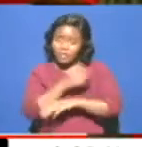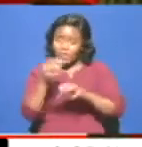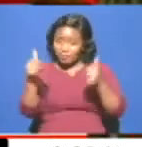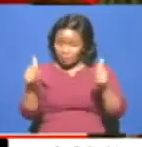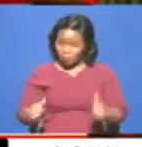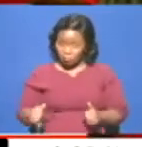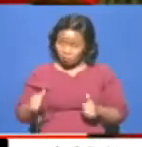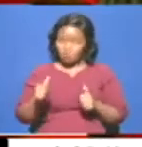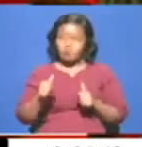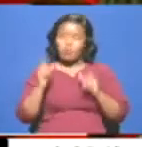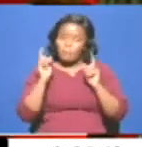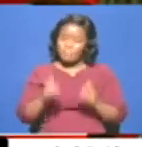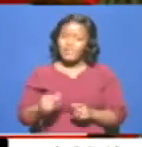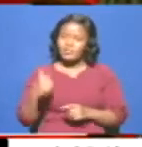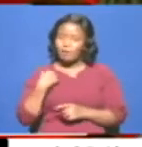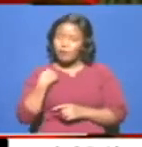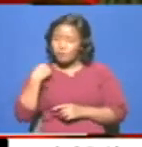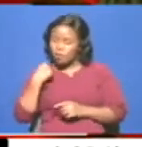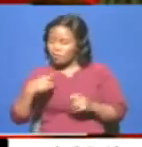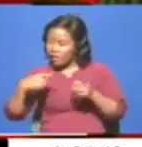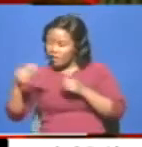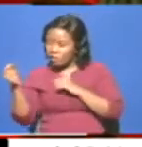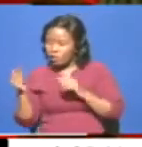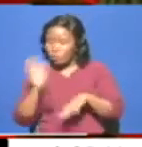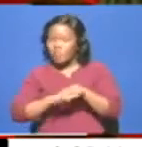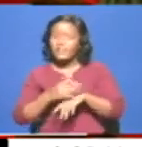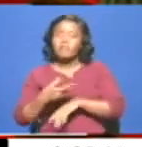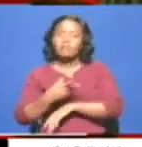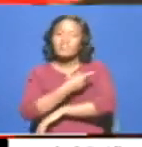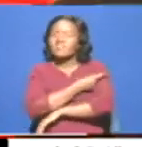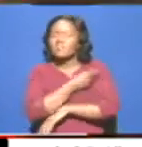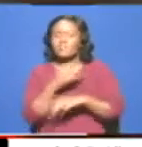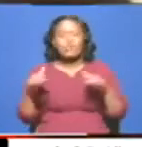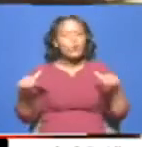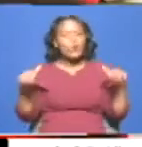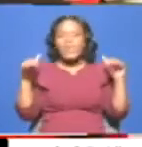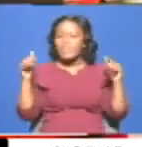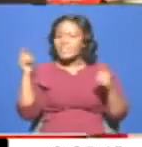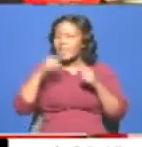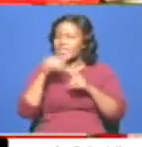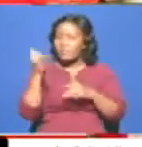to step forward and go for the vaccine. Don't wait until it is too late.